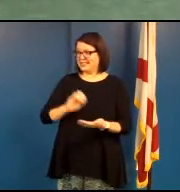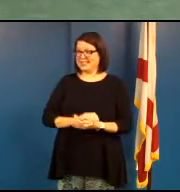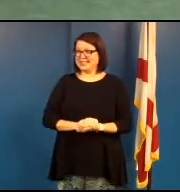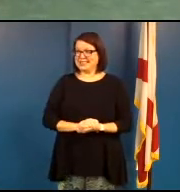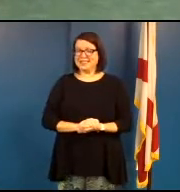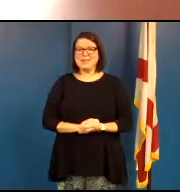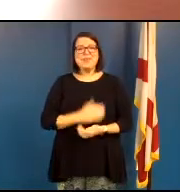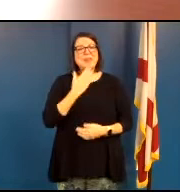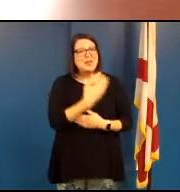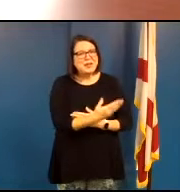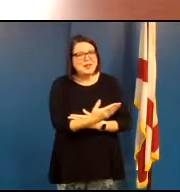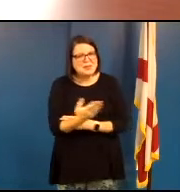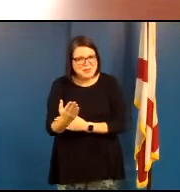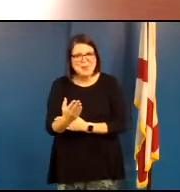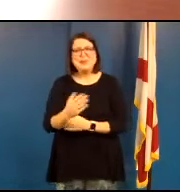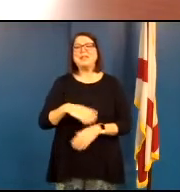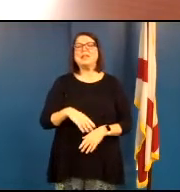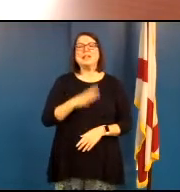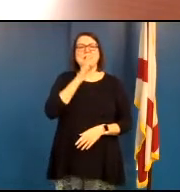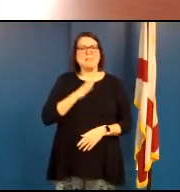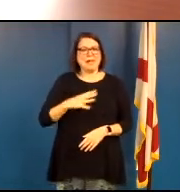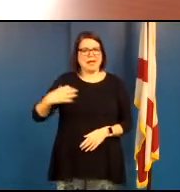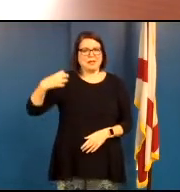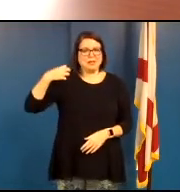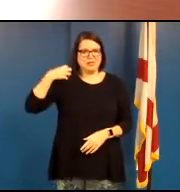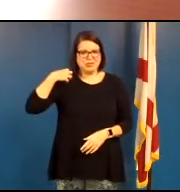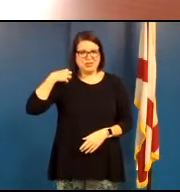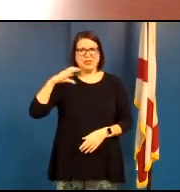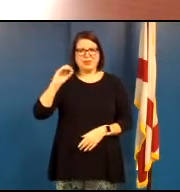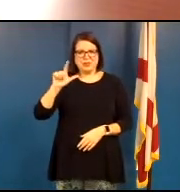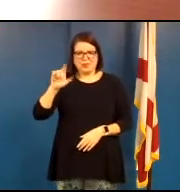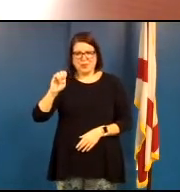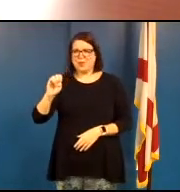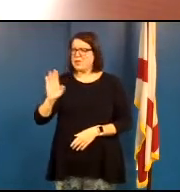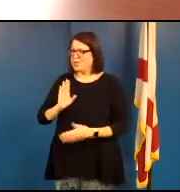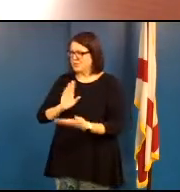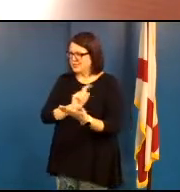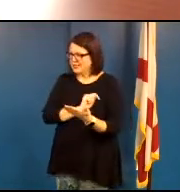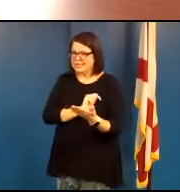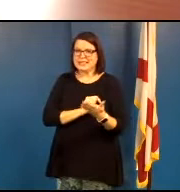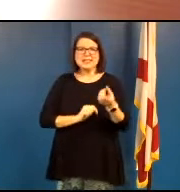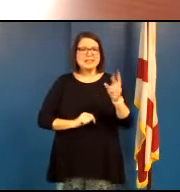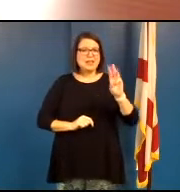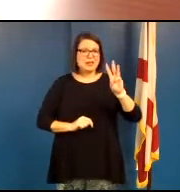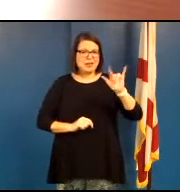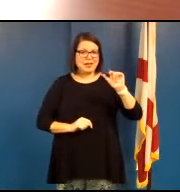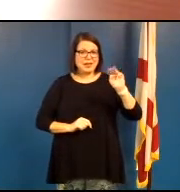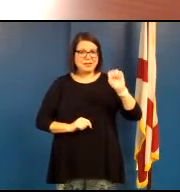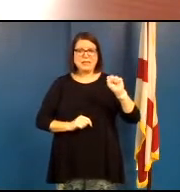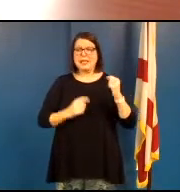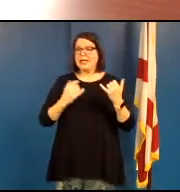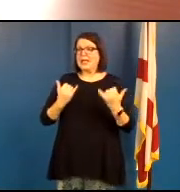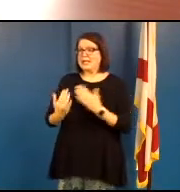Good morning, Madam Chair Cole, trustees, and Dr. Williams. This morning, I'm very excited to announce